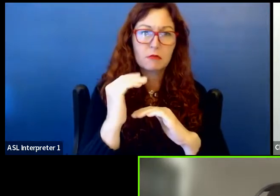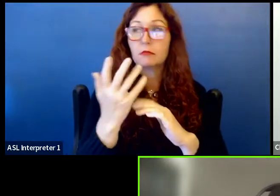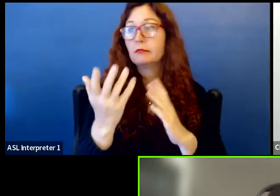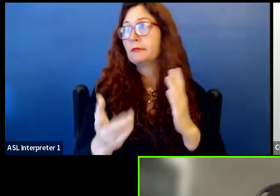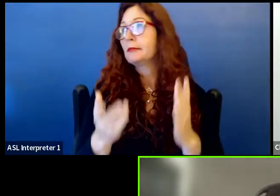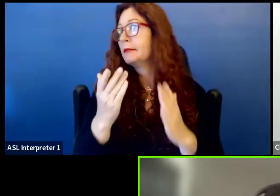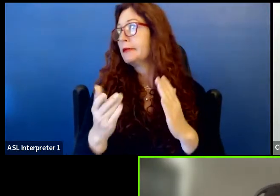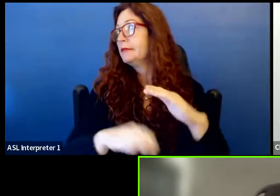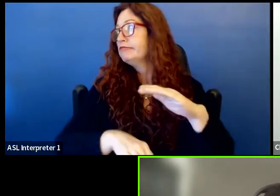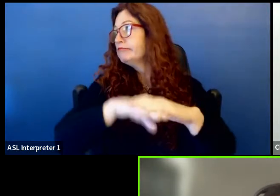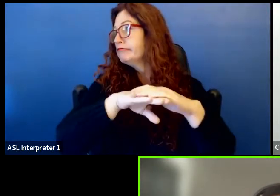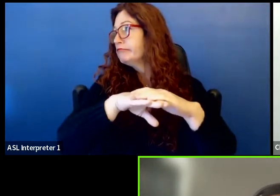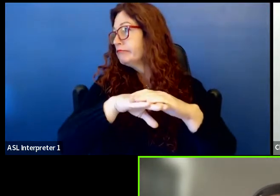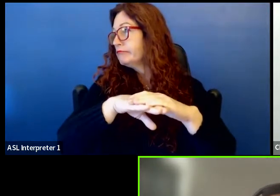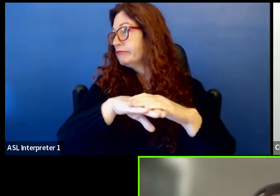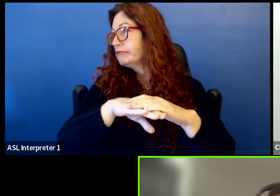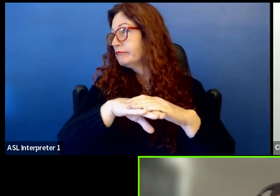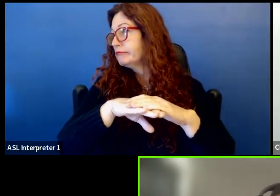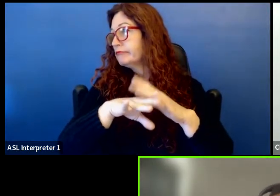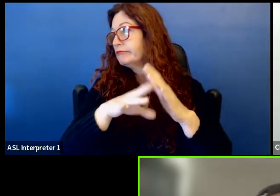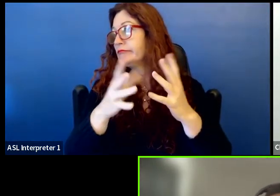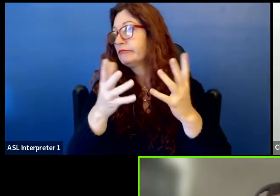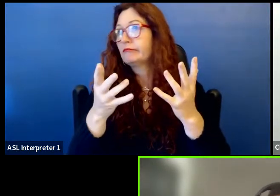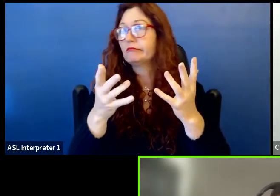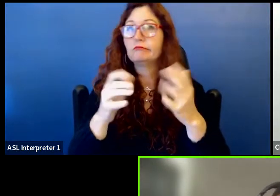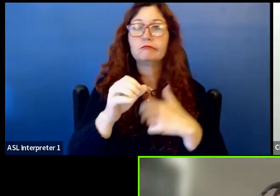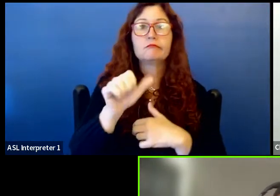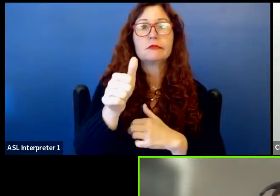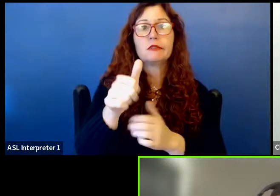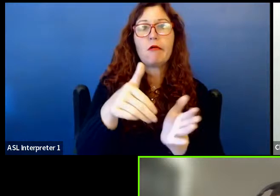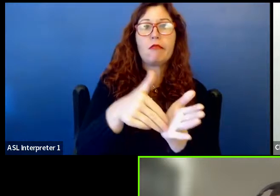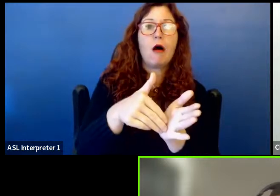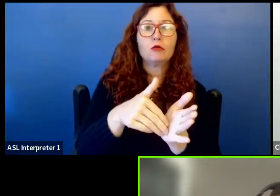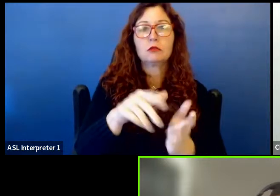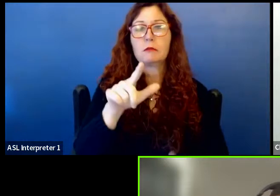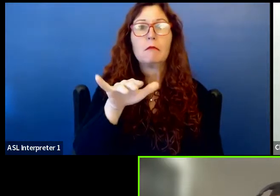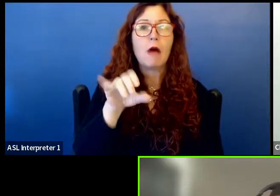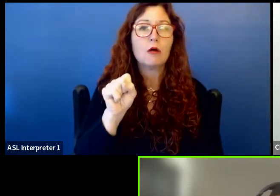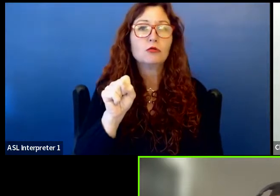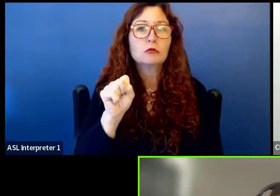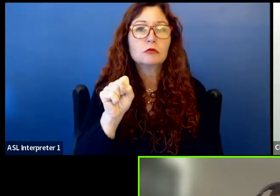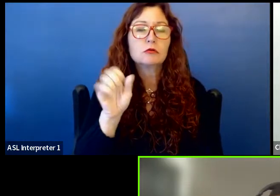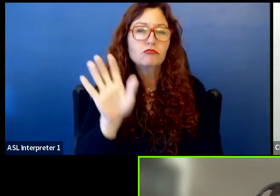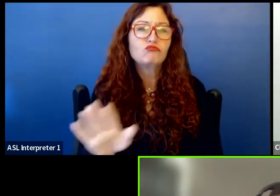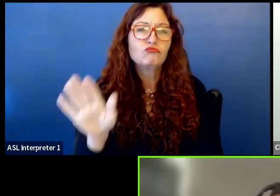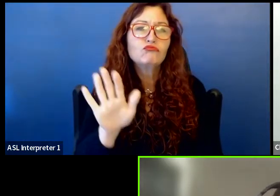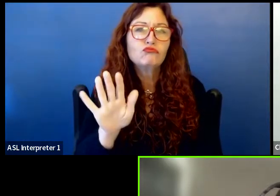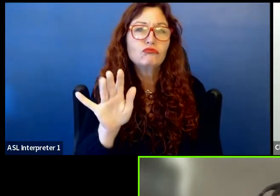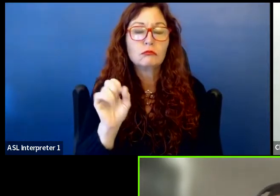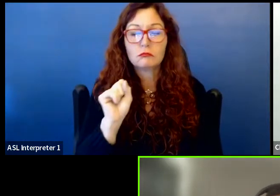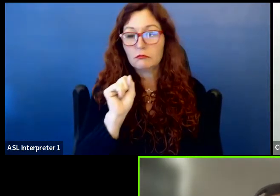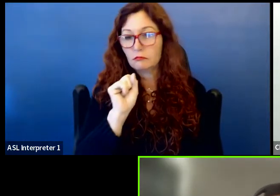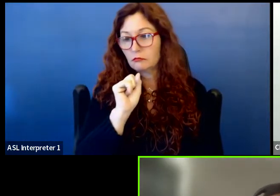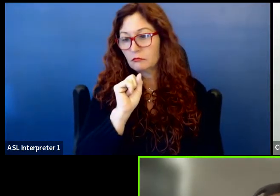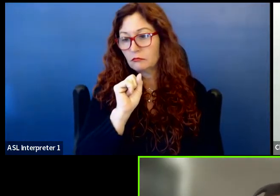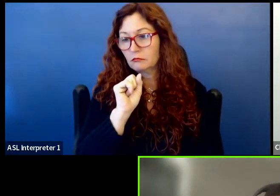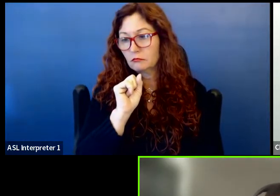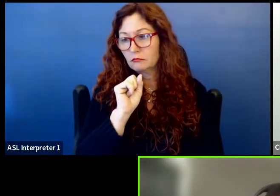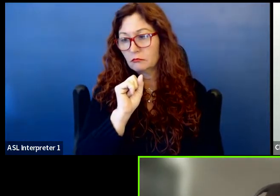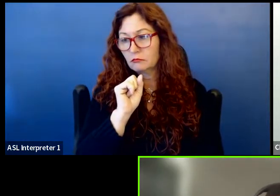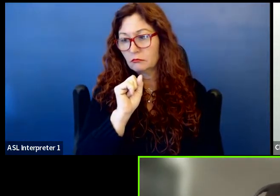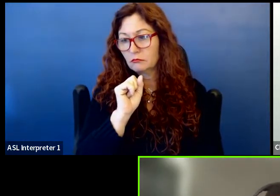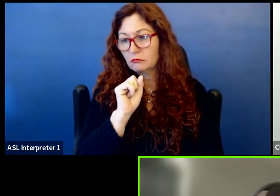say any given time is 10 000 pounds or better more more or less in